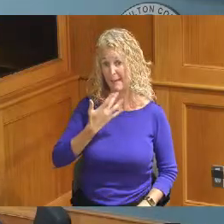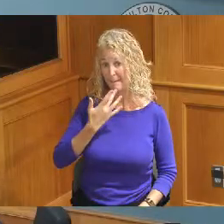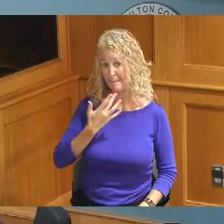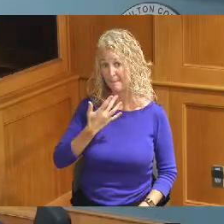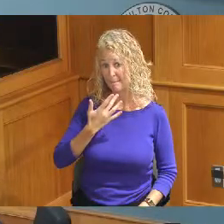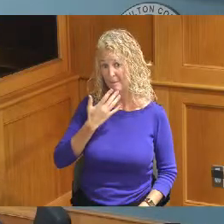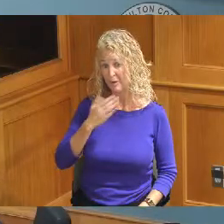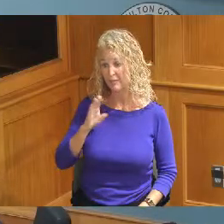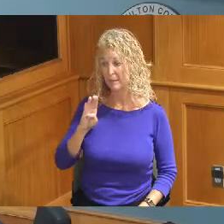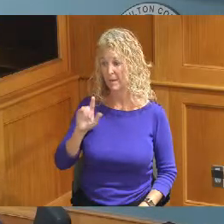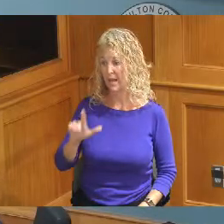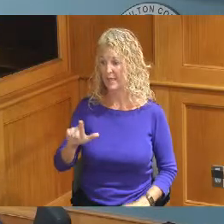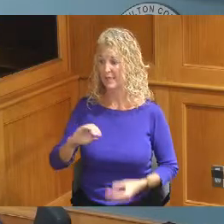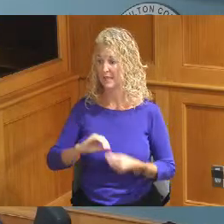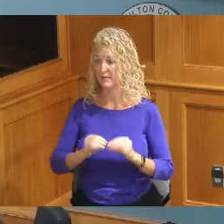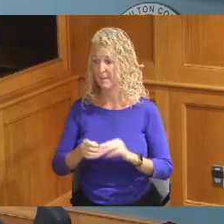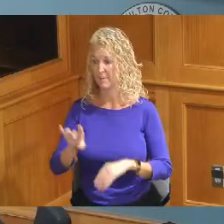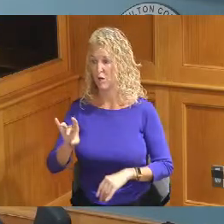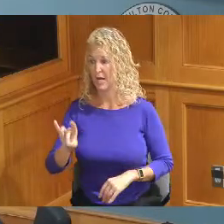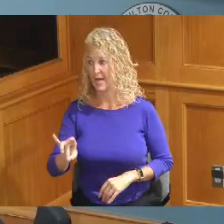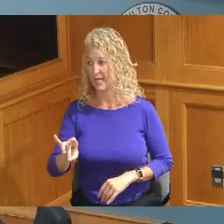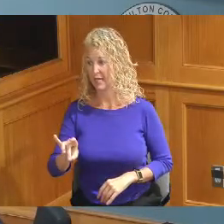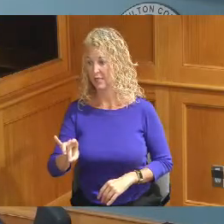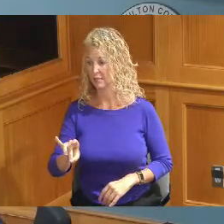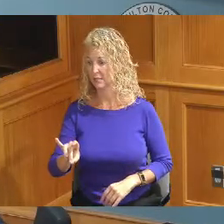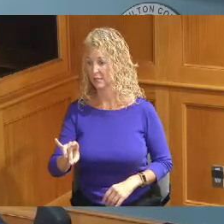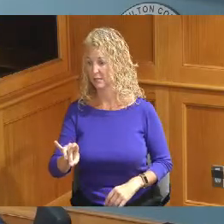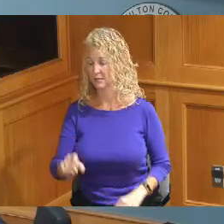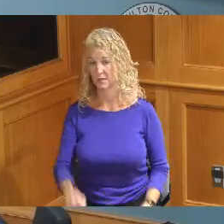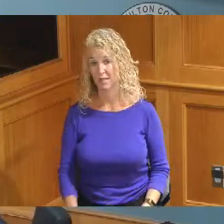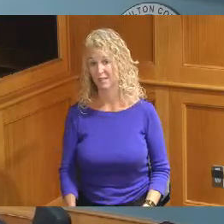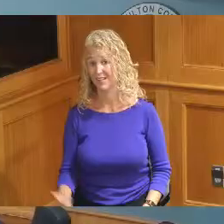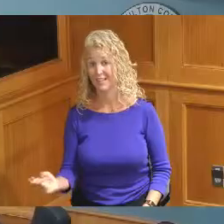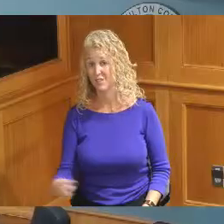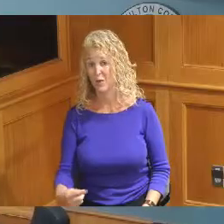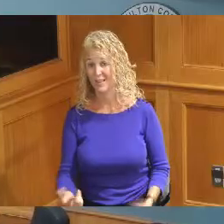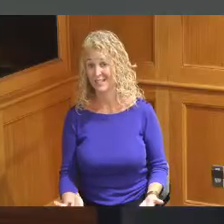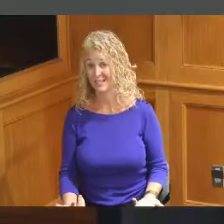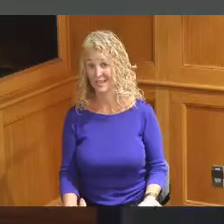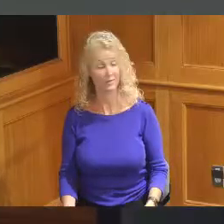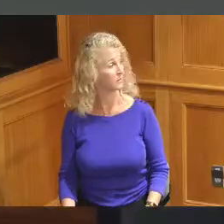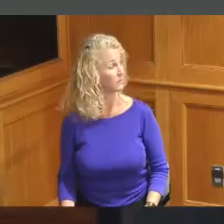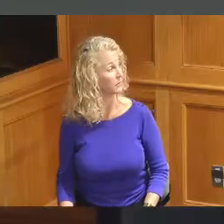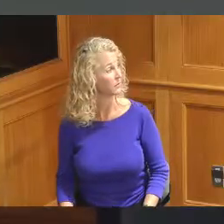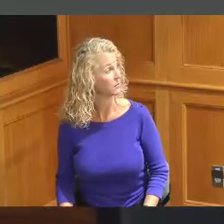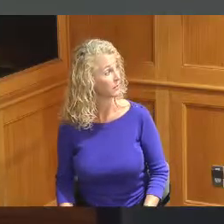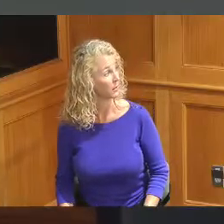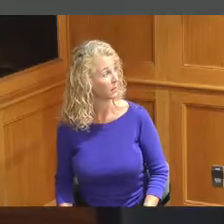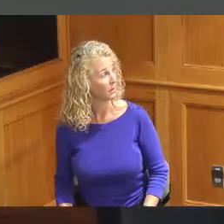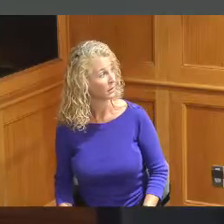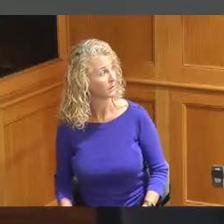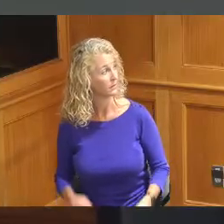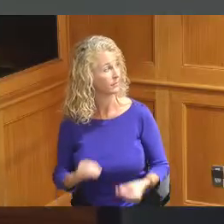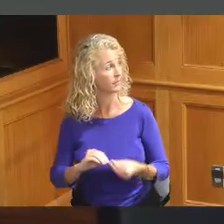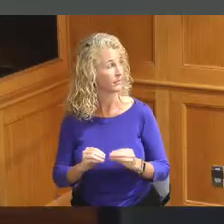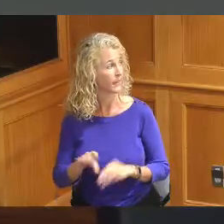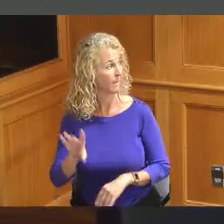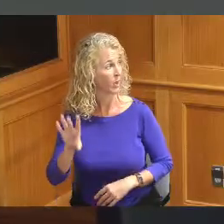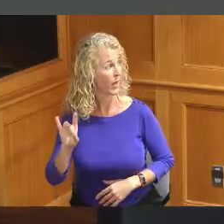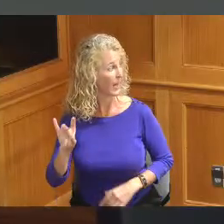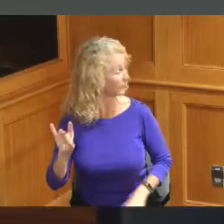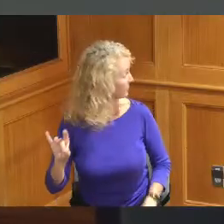by leave 8 at this time. Yeah. Okay, let's go ahead and do it. Okay, so introducing by leave item 8,